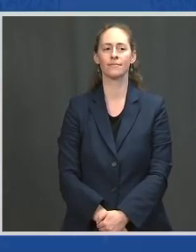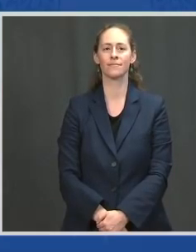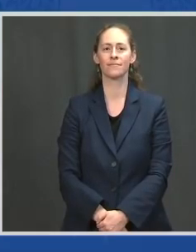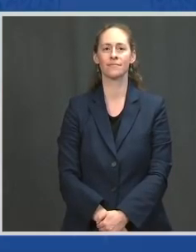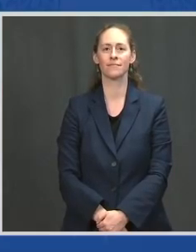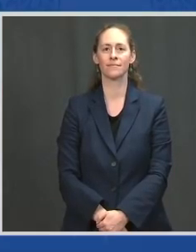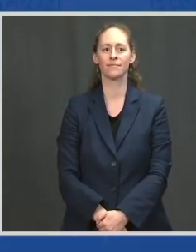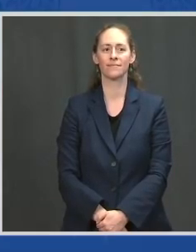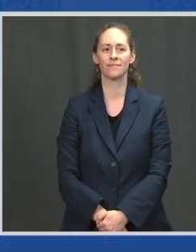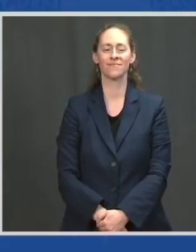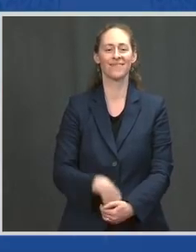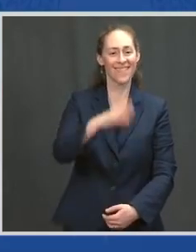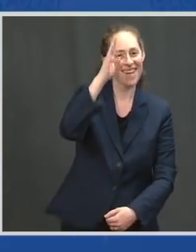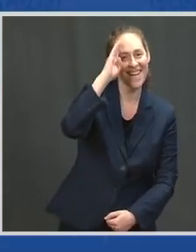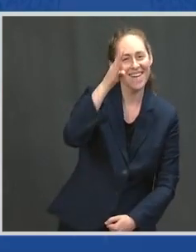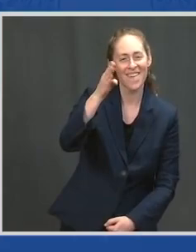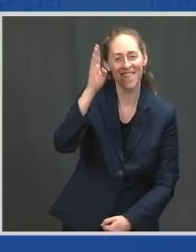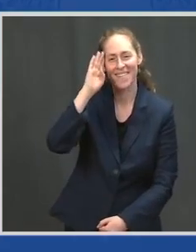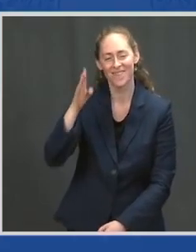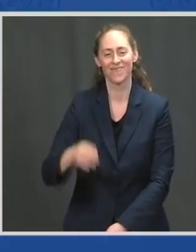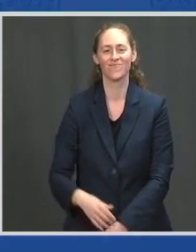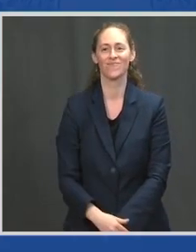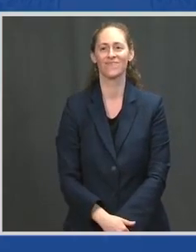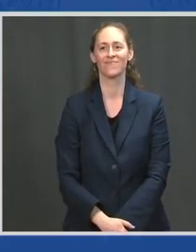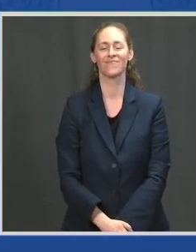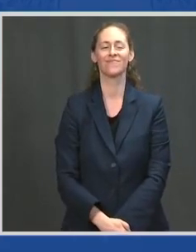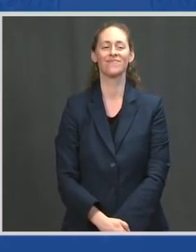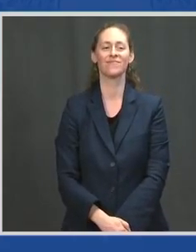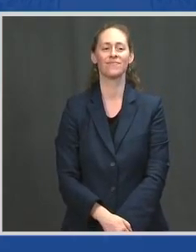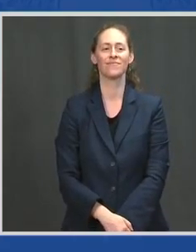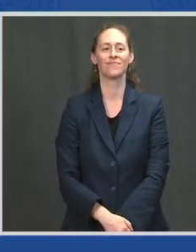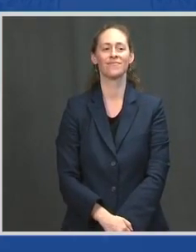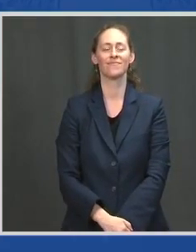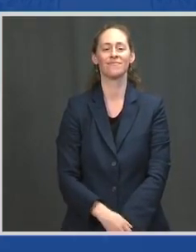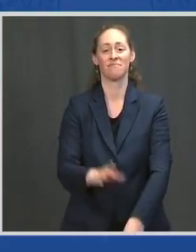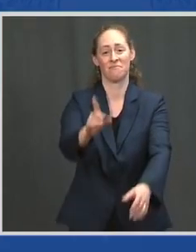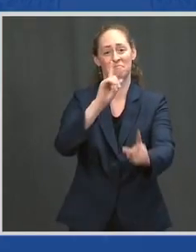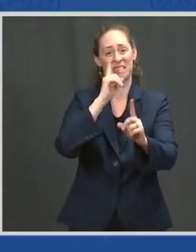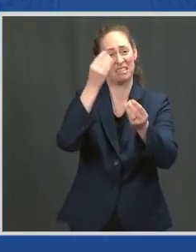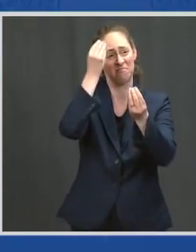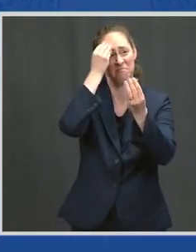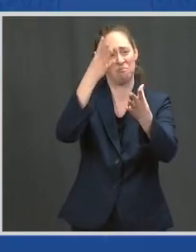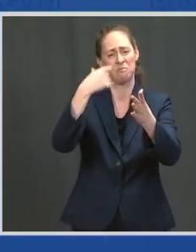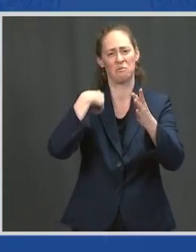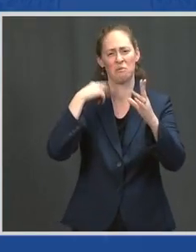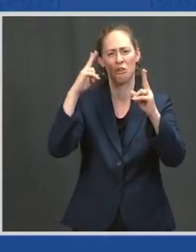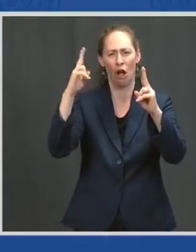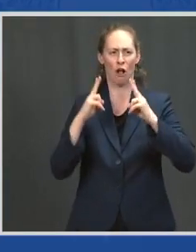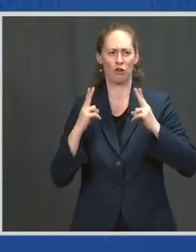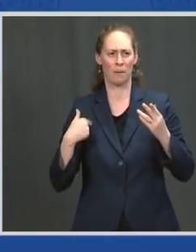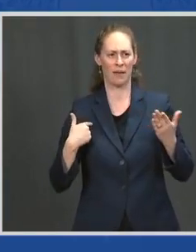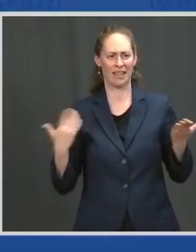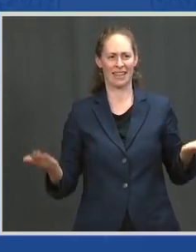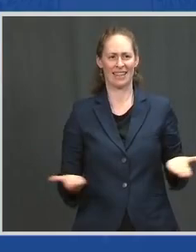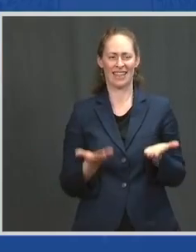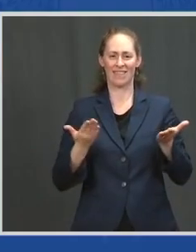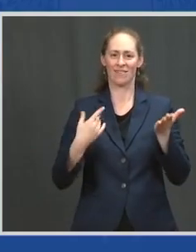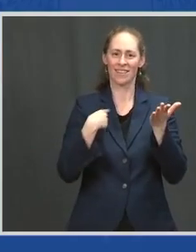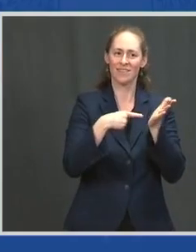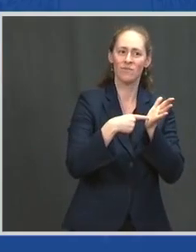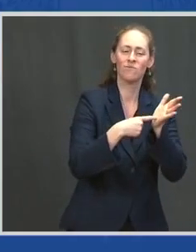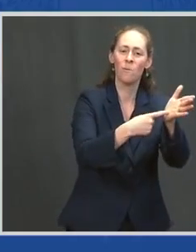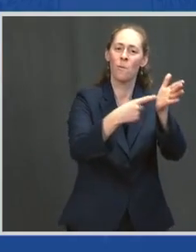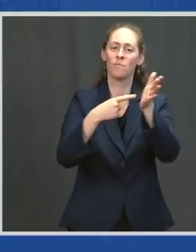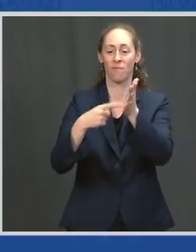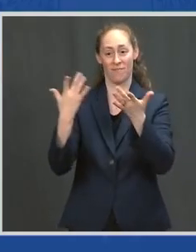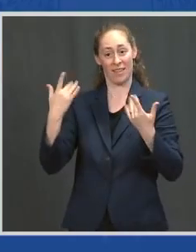Hello, everyone. I'm just so honored to represent Tidewater on this day because of what this school